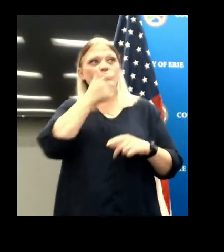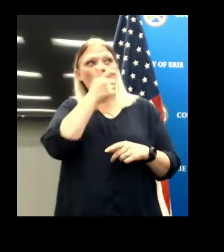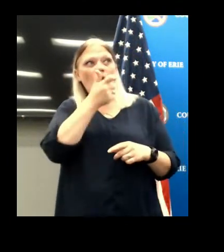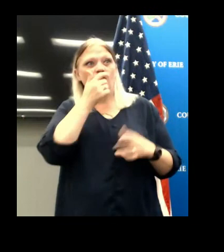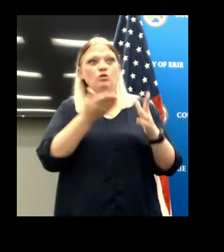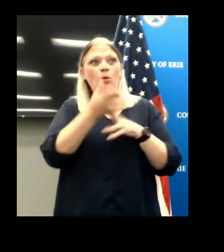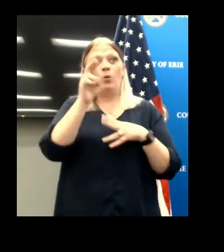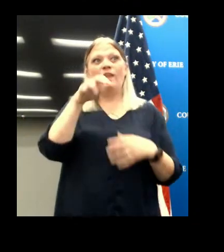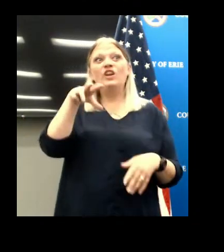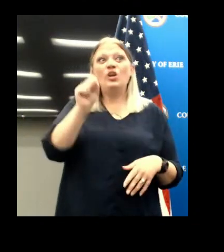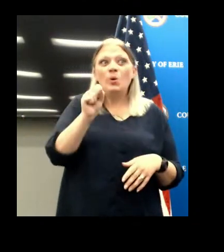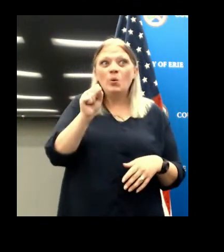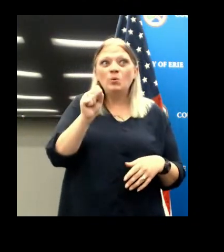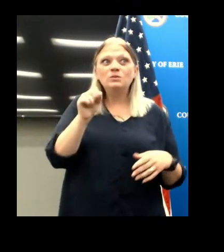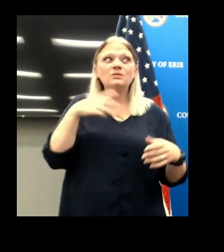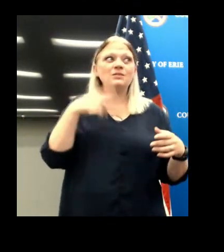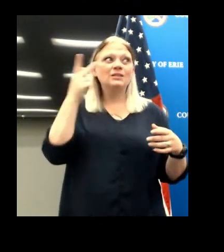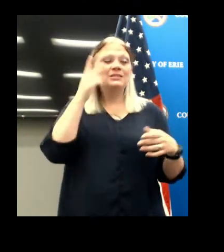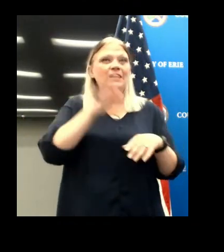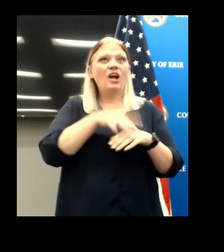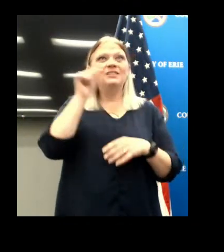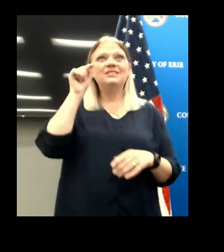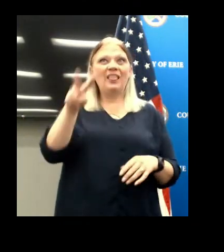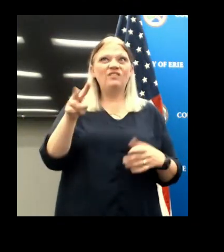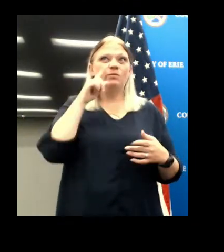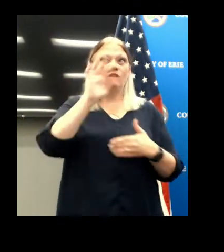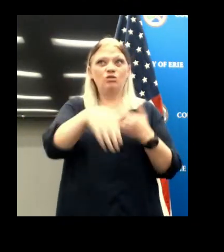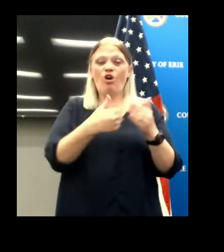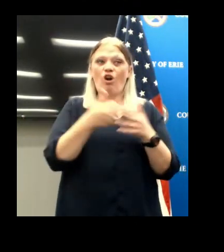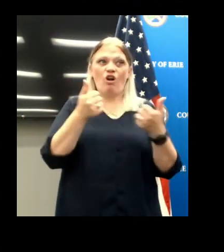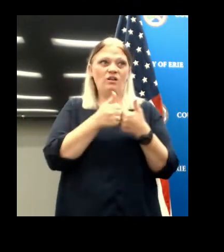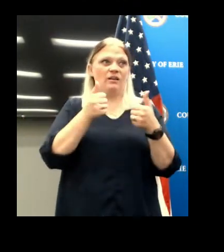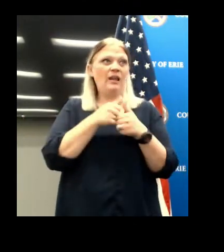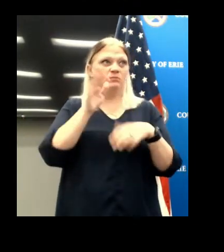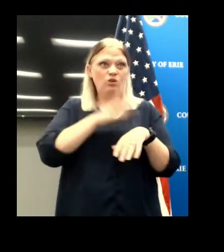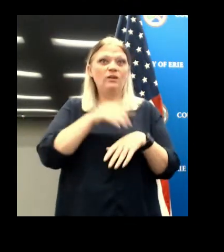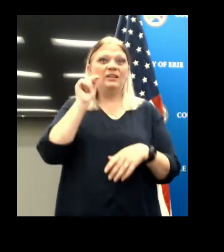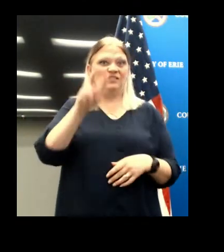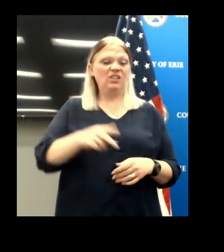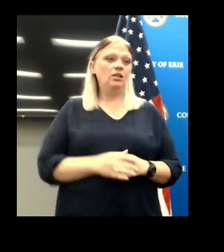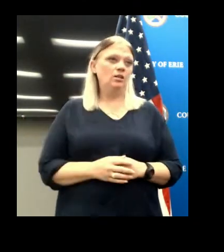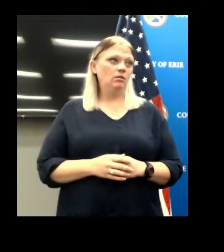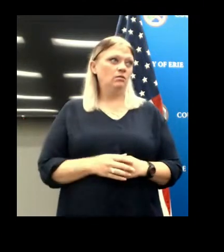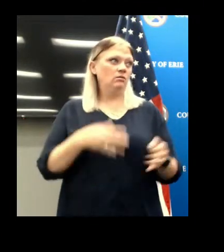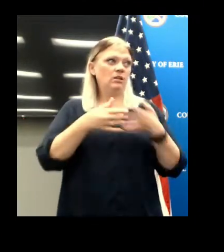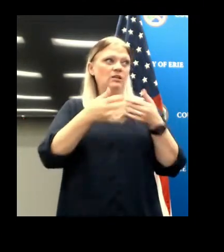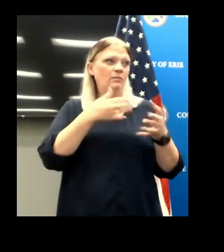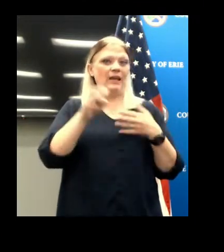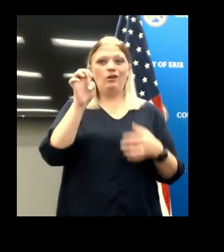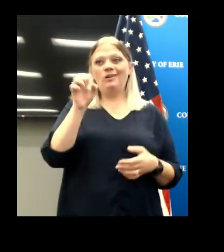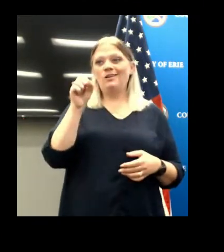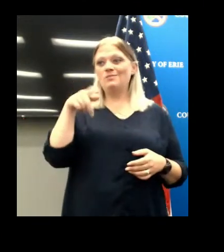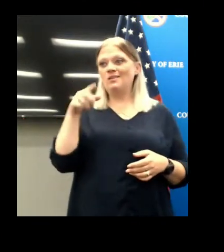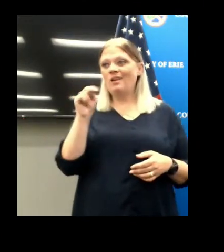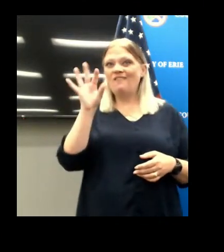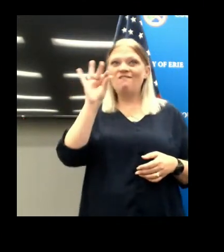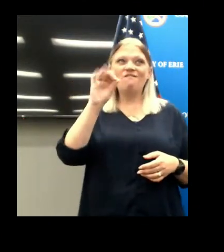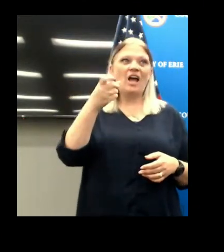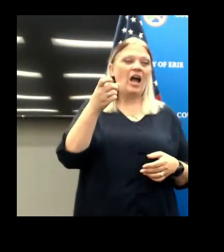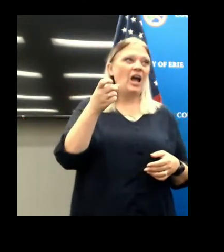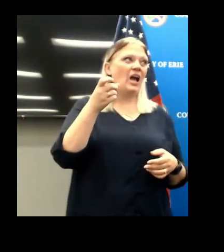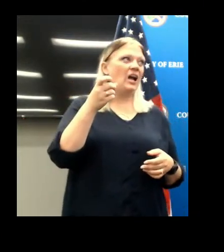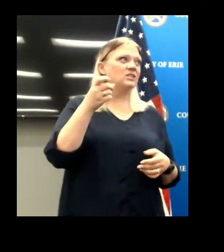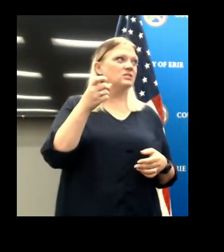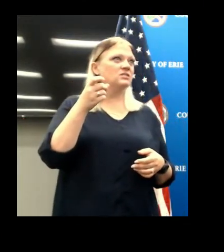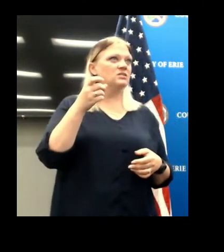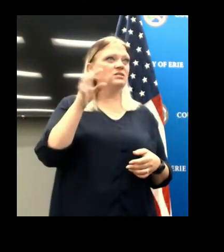the news and seeing on television, because all games would have been broadcast, whether it was on ESPN, Fox,